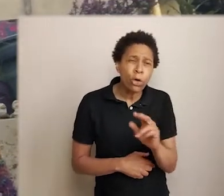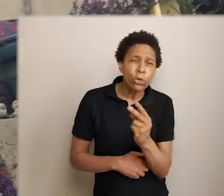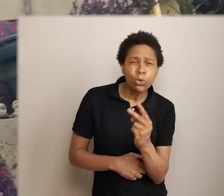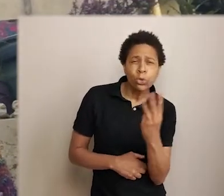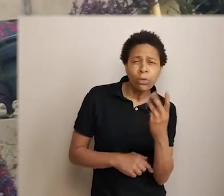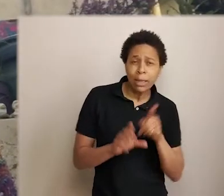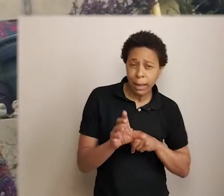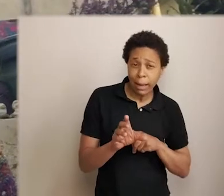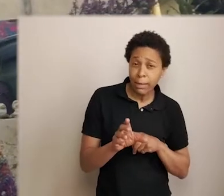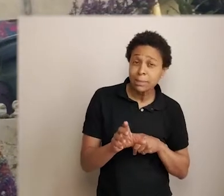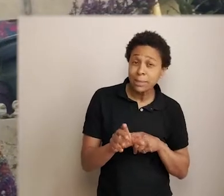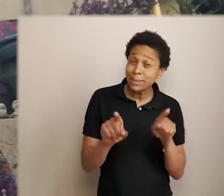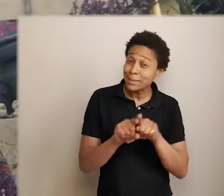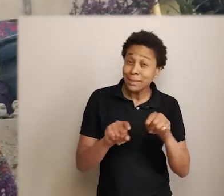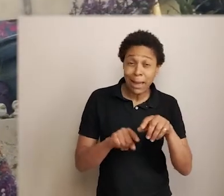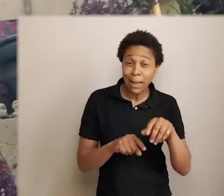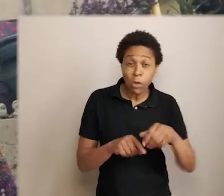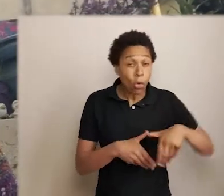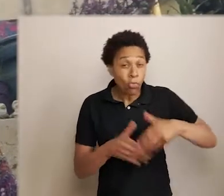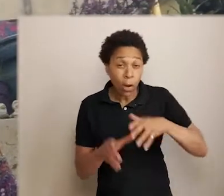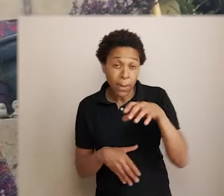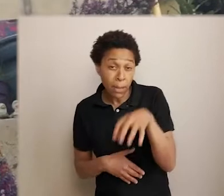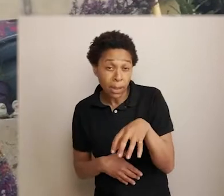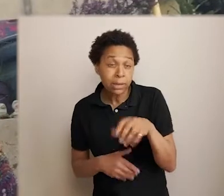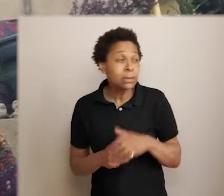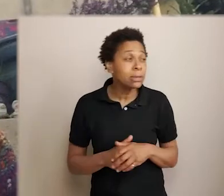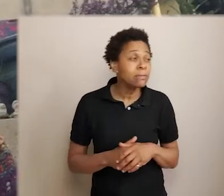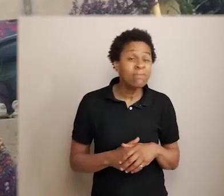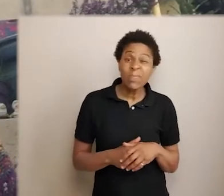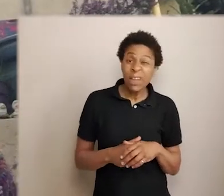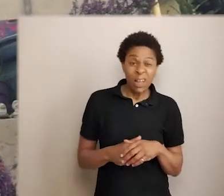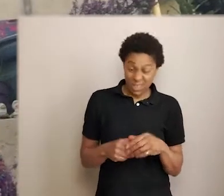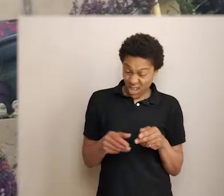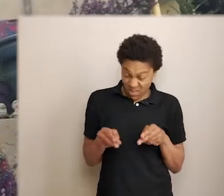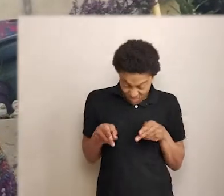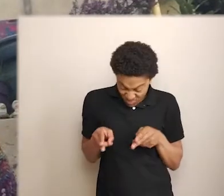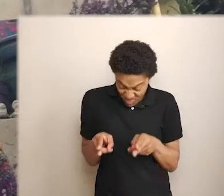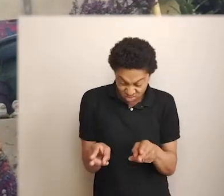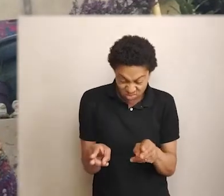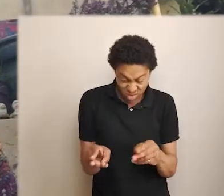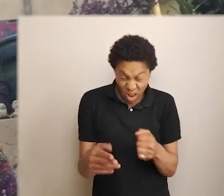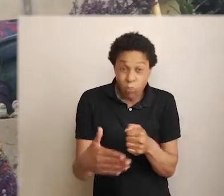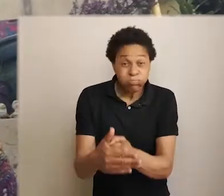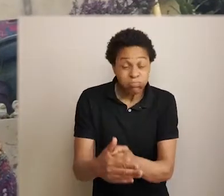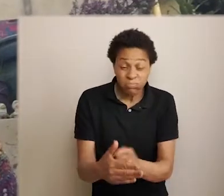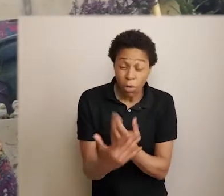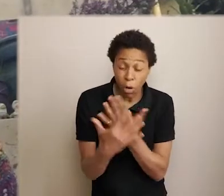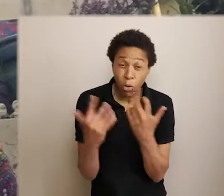real rooting my space in Brighton. It's a terraced street, it's cul-de-sac, has a real Brighton feel to it. There were a lot of